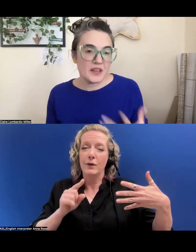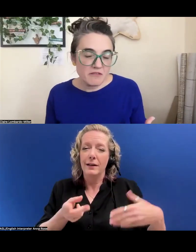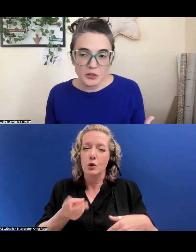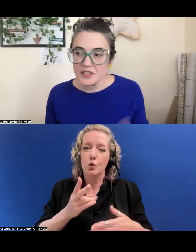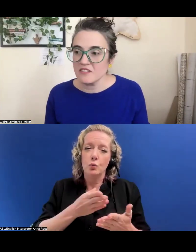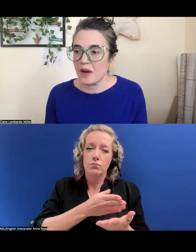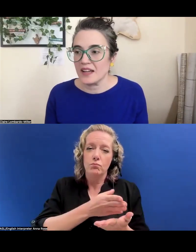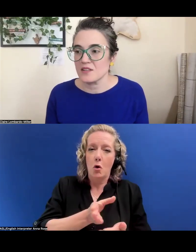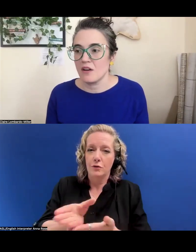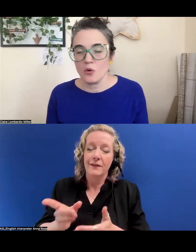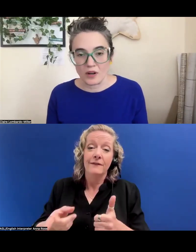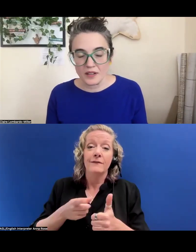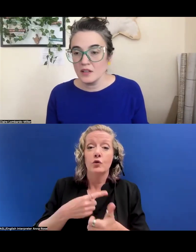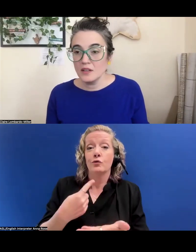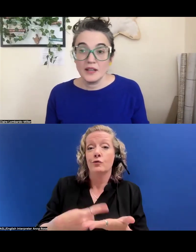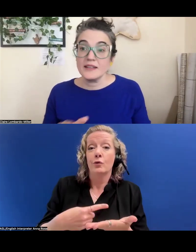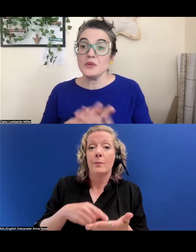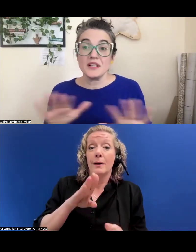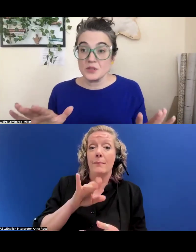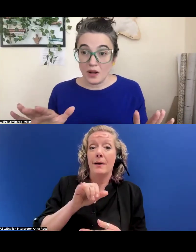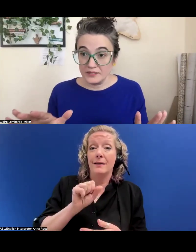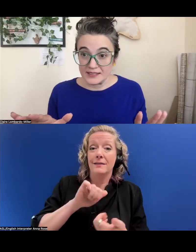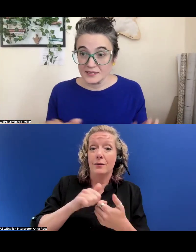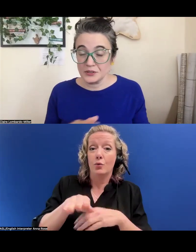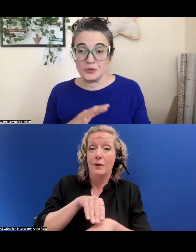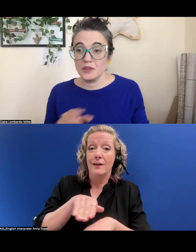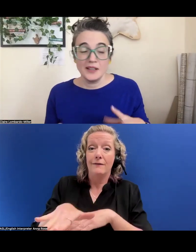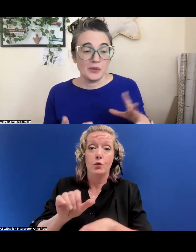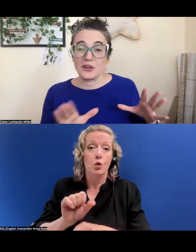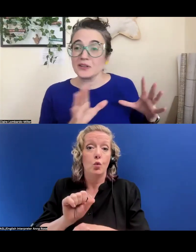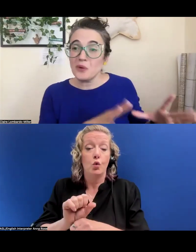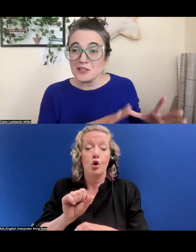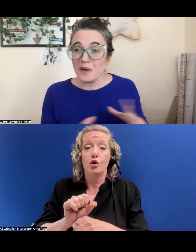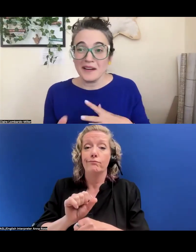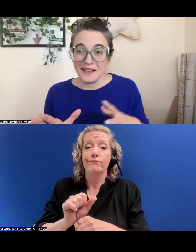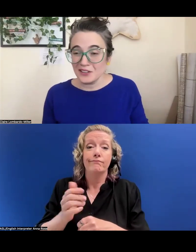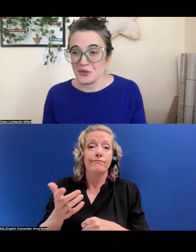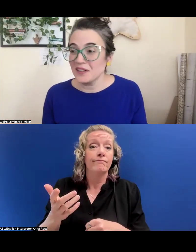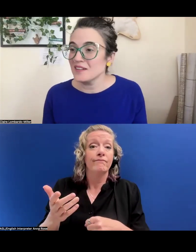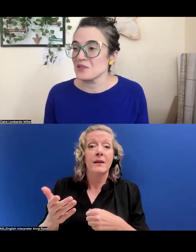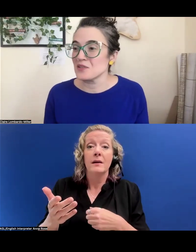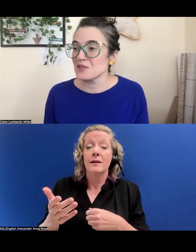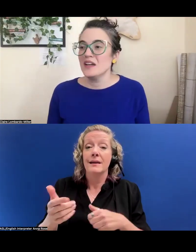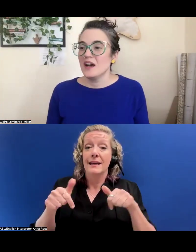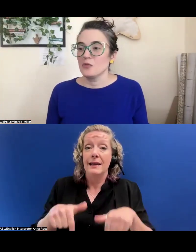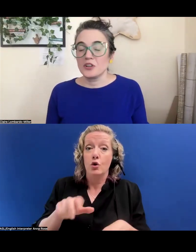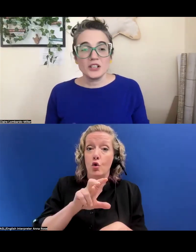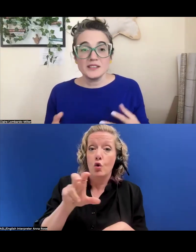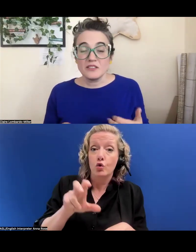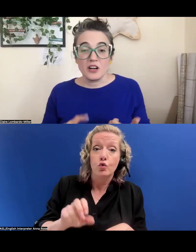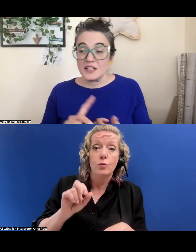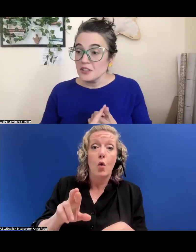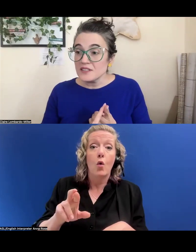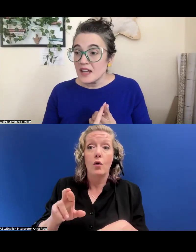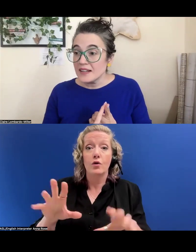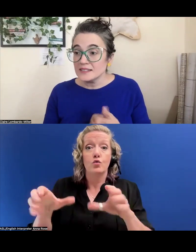about the influence of bias on our work, and that pertains to all of us who, whether you're at the watch party or you're joining on Zoom, regardless